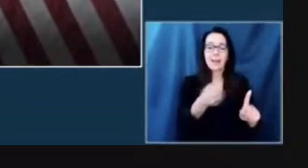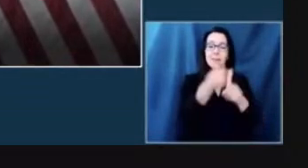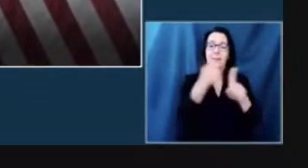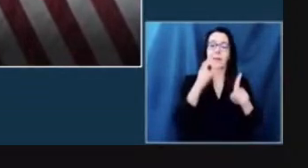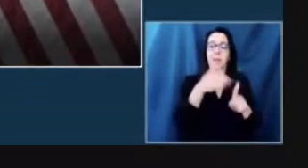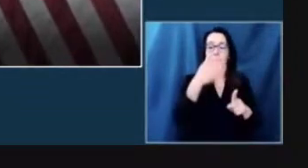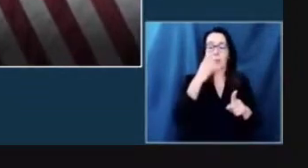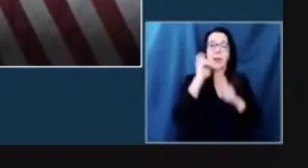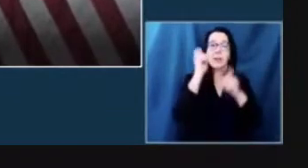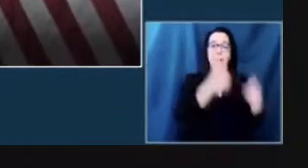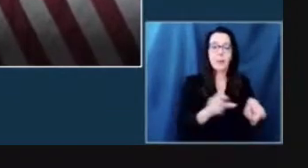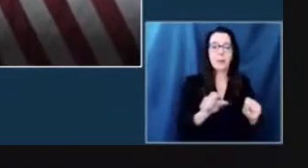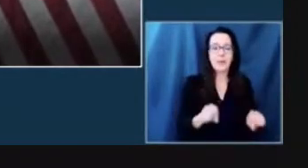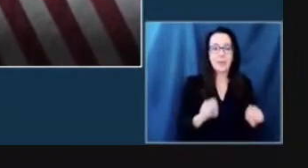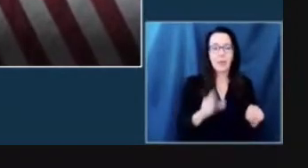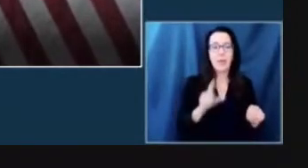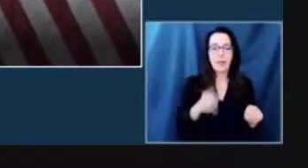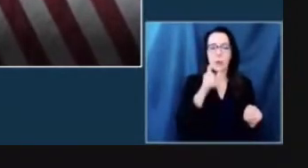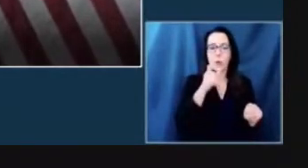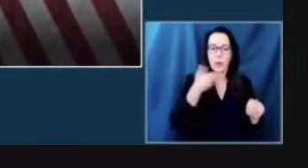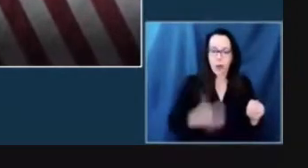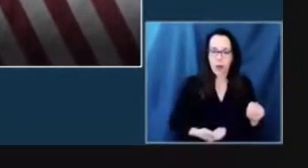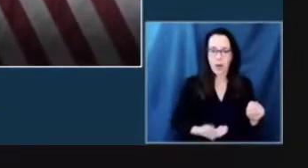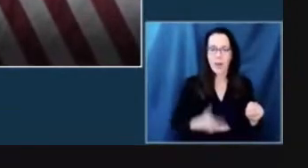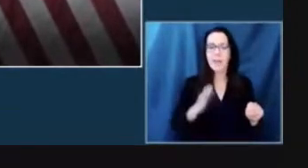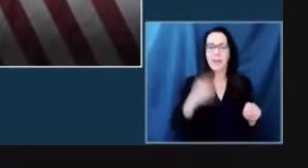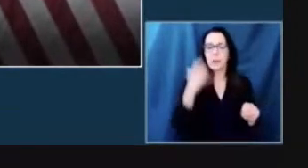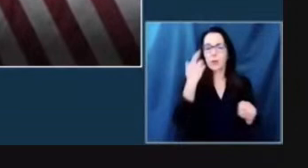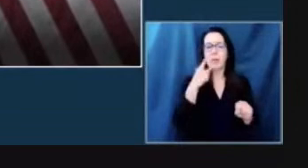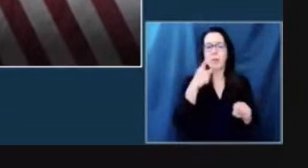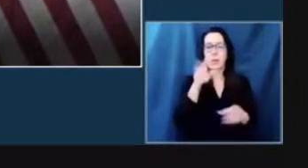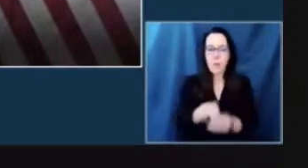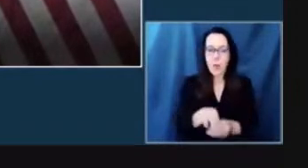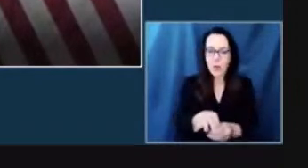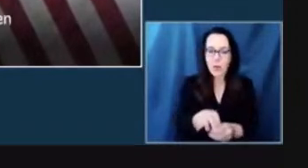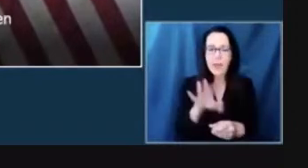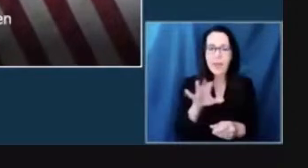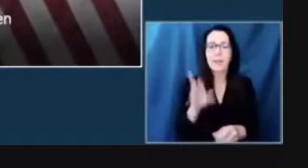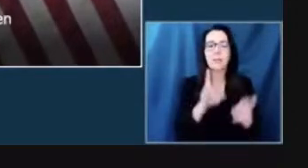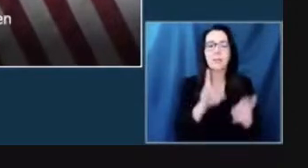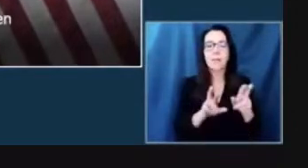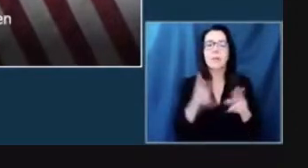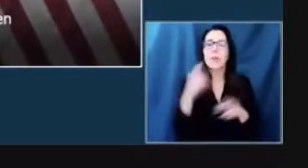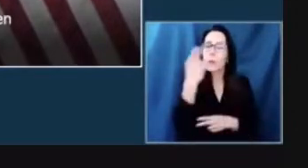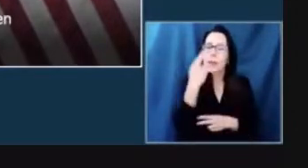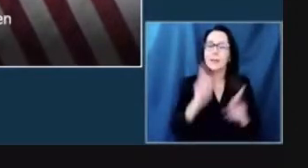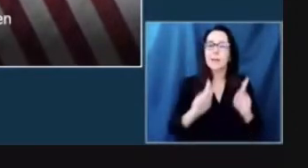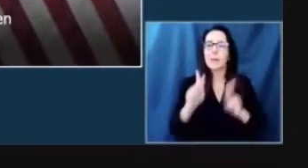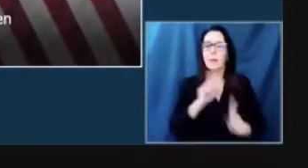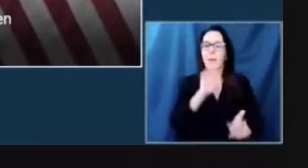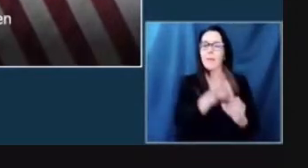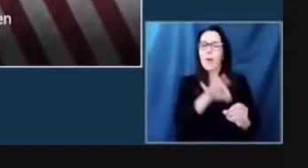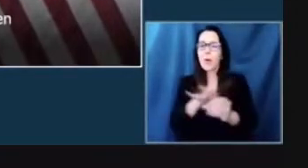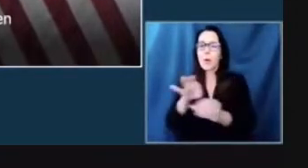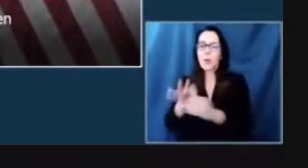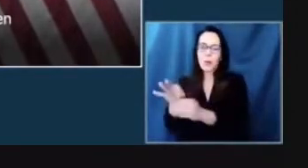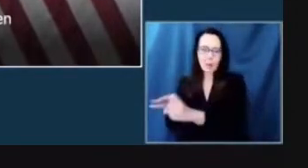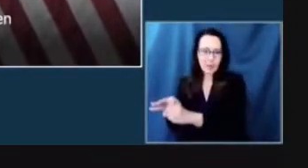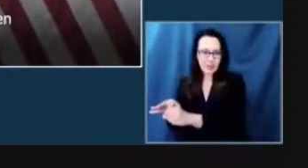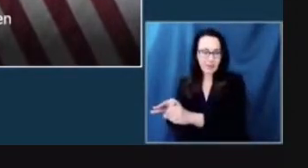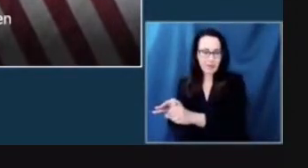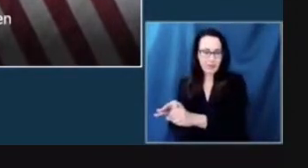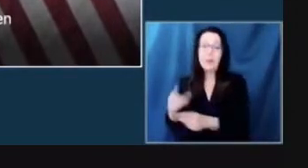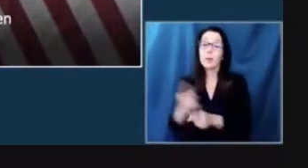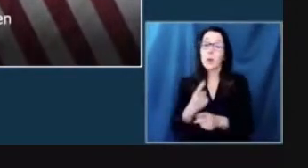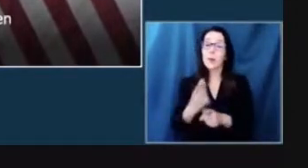That's who we are. And that's why you vote, and it is why people voted. So it is not hyperbole to say